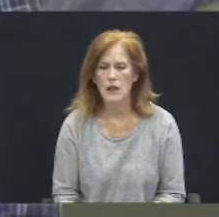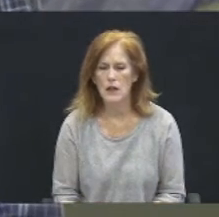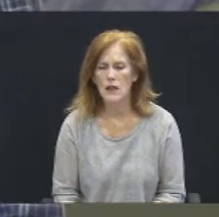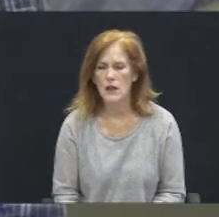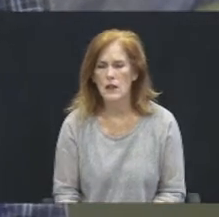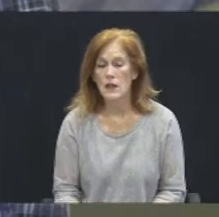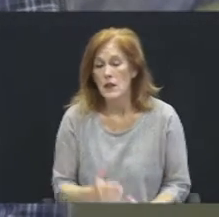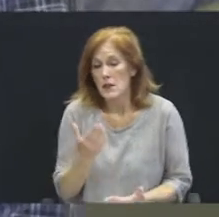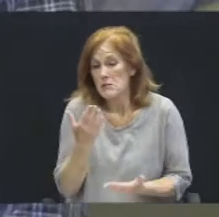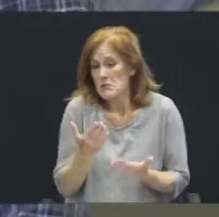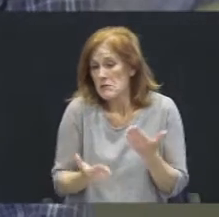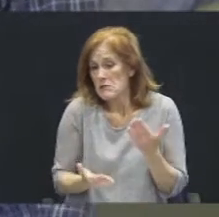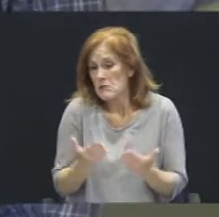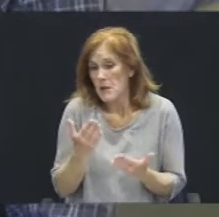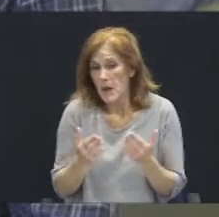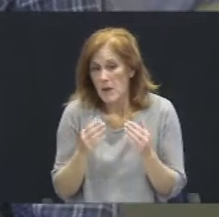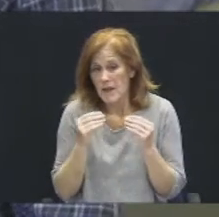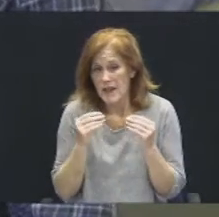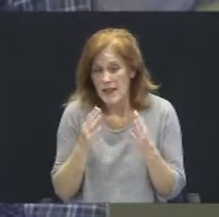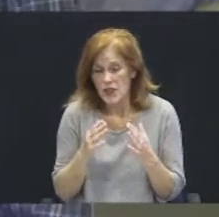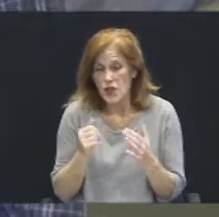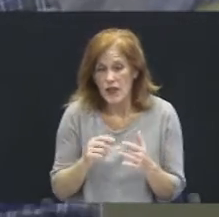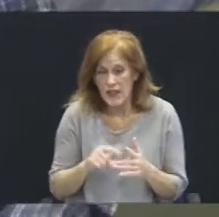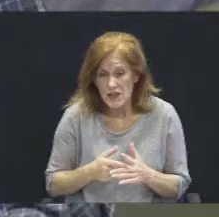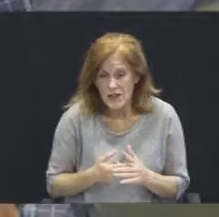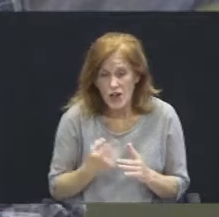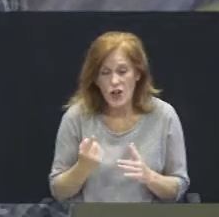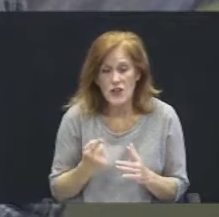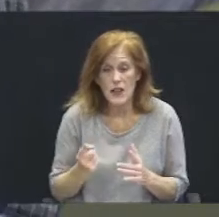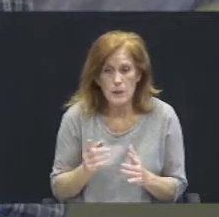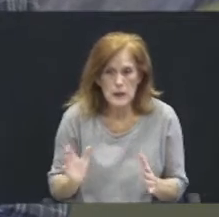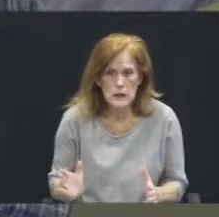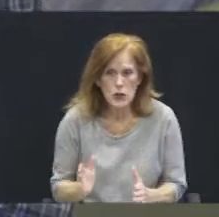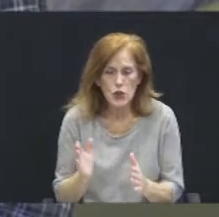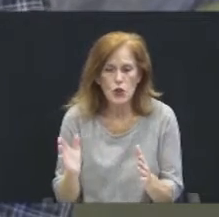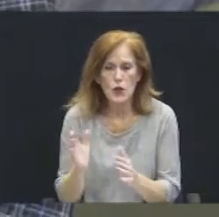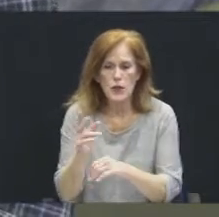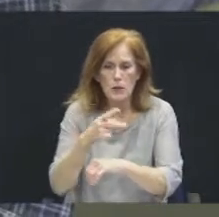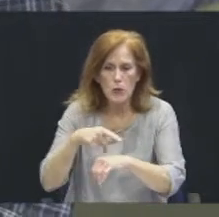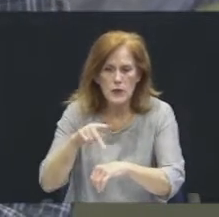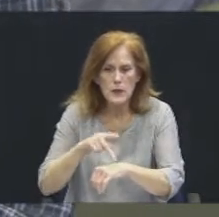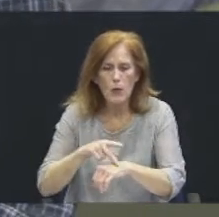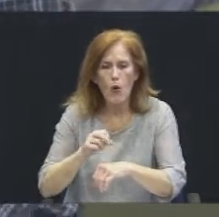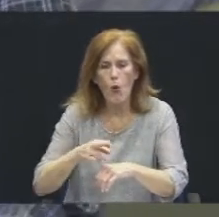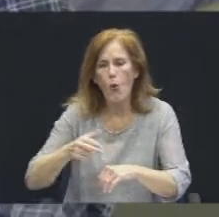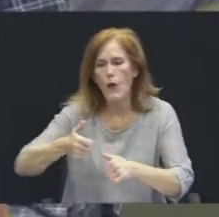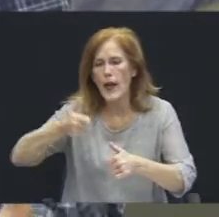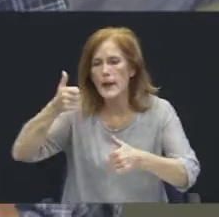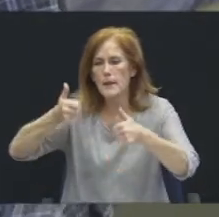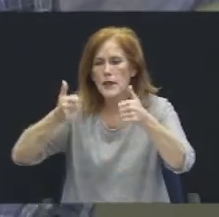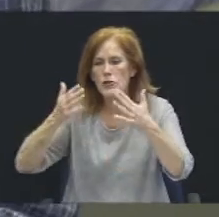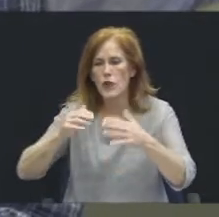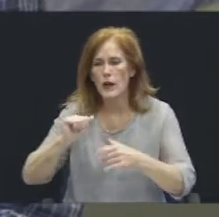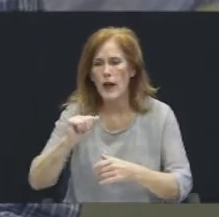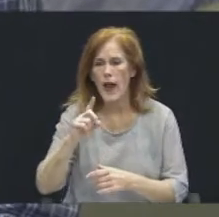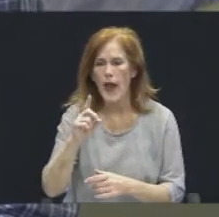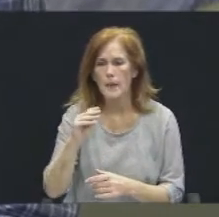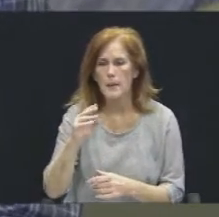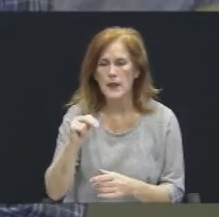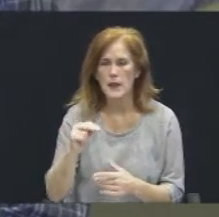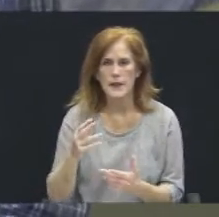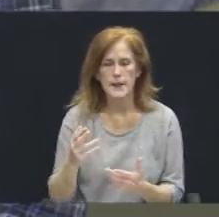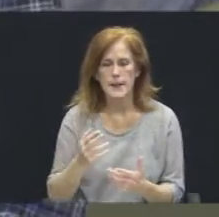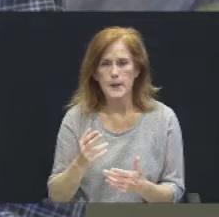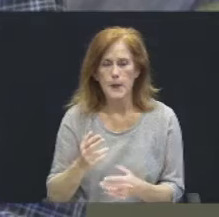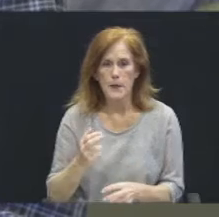can start something and push something through to their principal or their administrator. Or again, it's hard to paint a broad